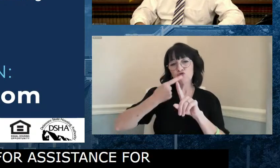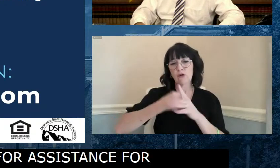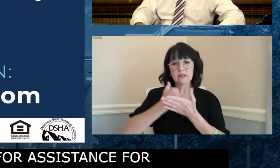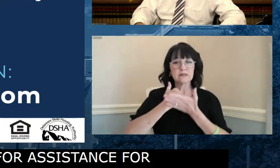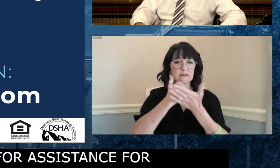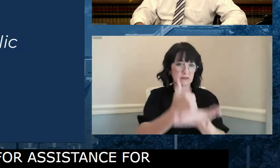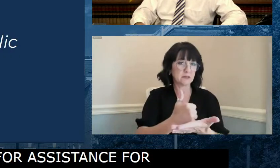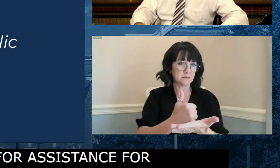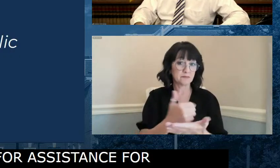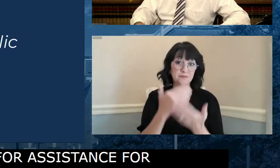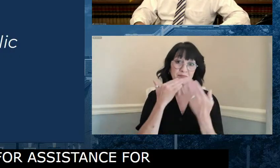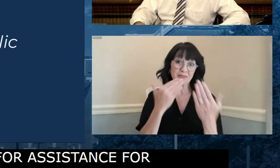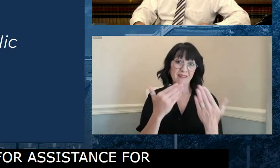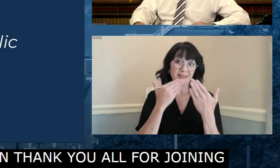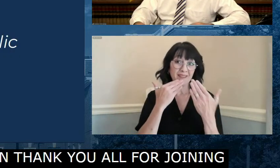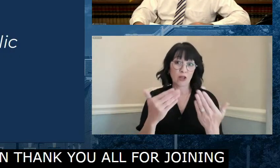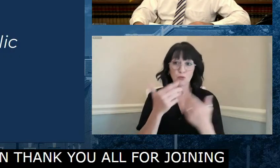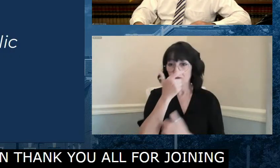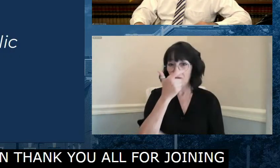up is Dr. Carol Rattay.